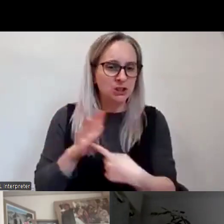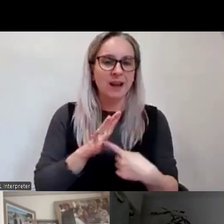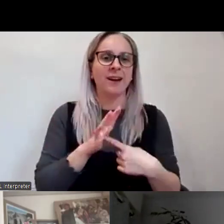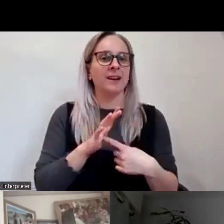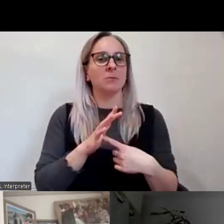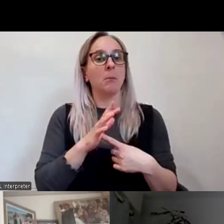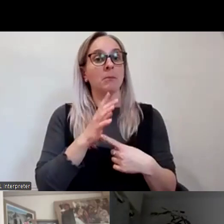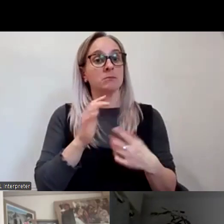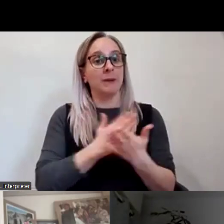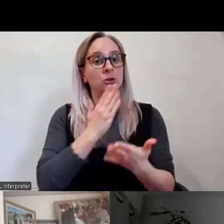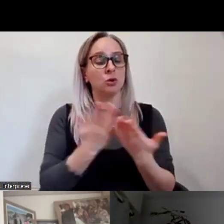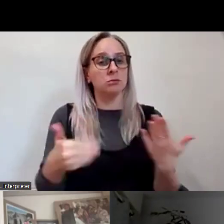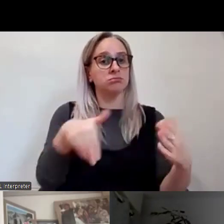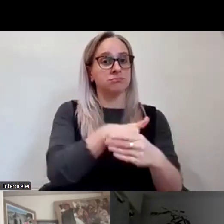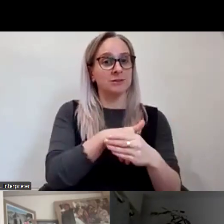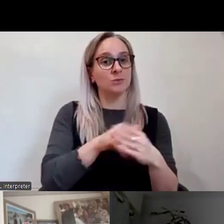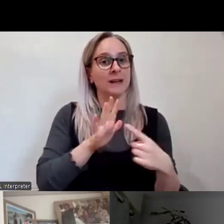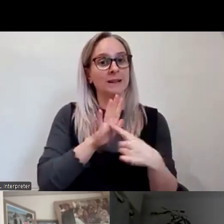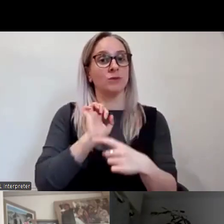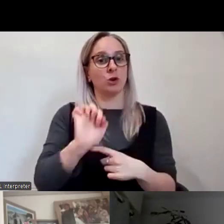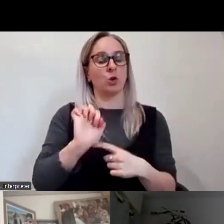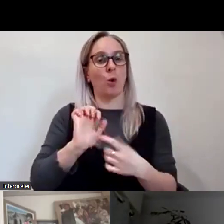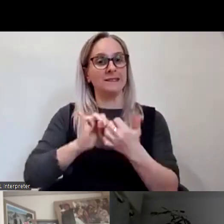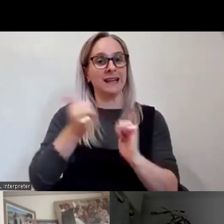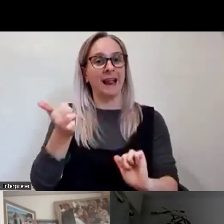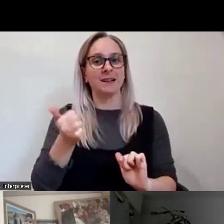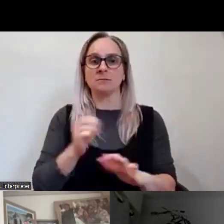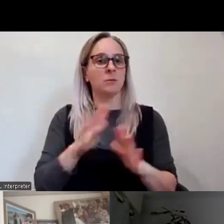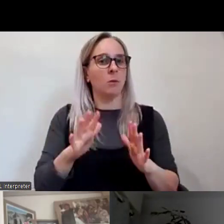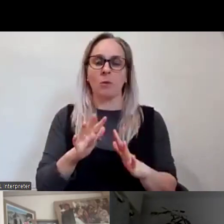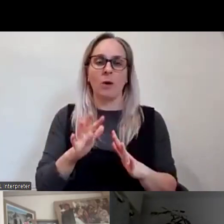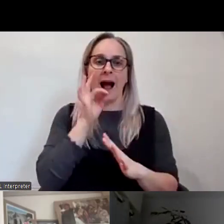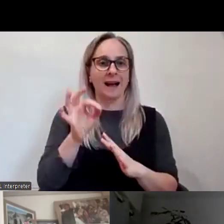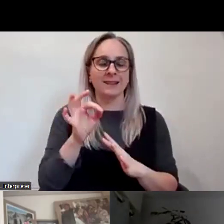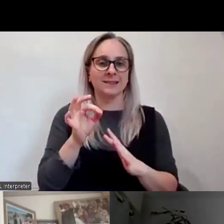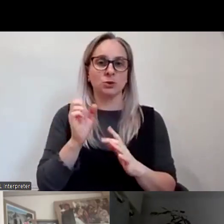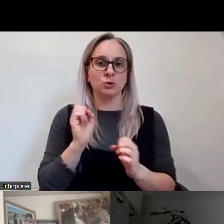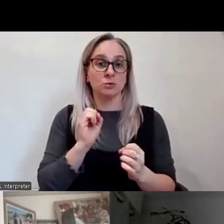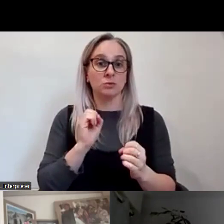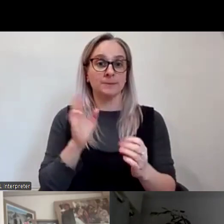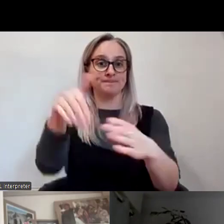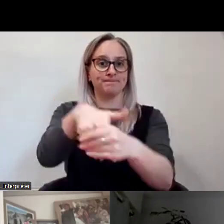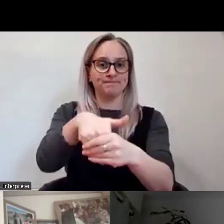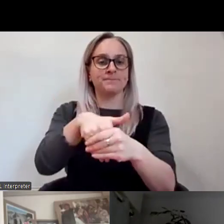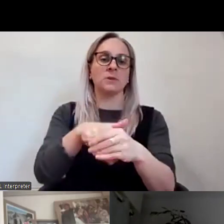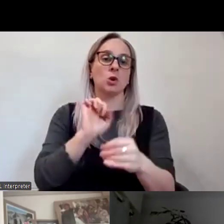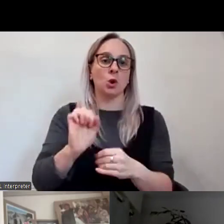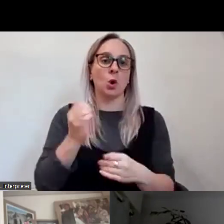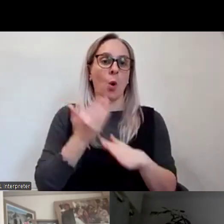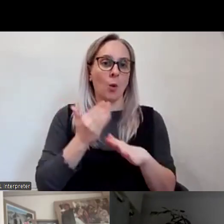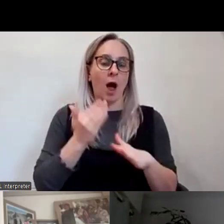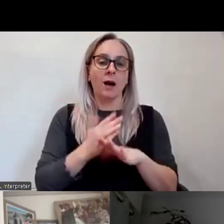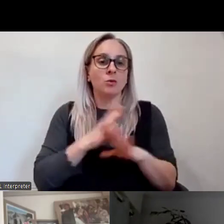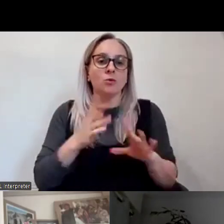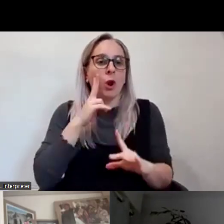your experience. But no, we don't ask you to submit recordings of artistic work. We're not looking at your